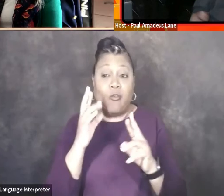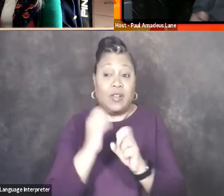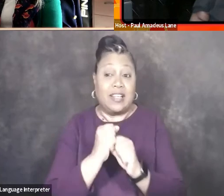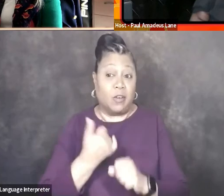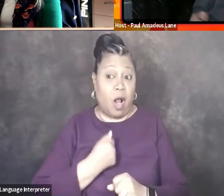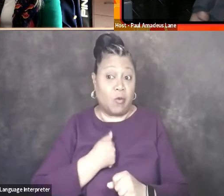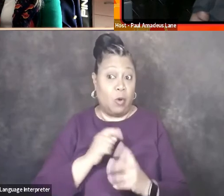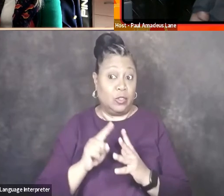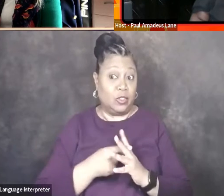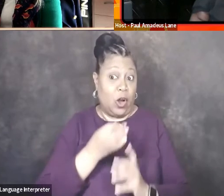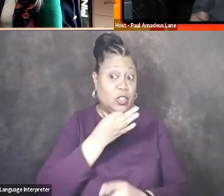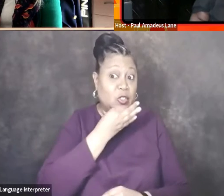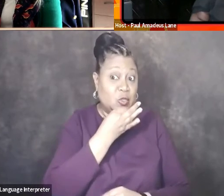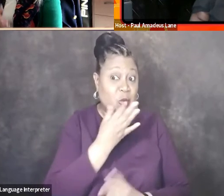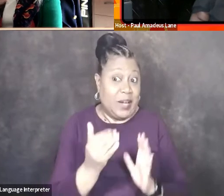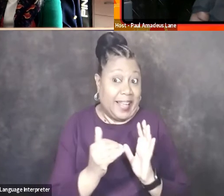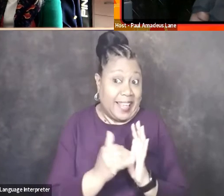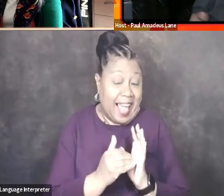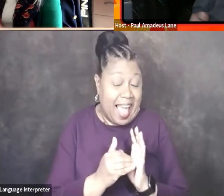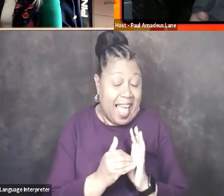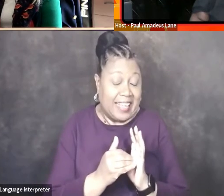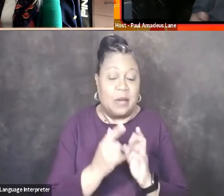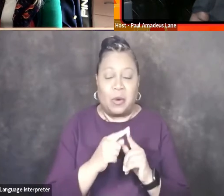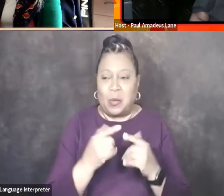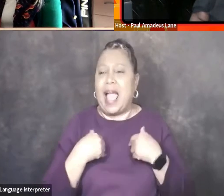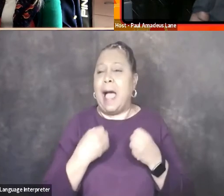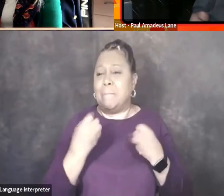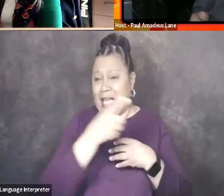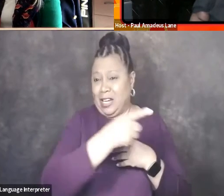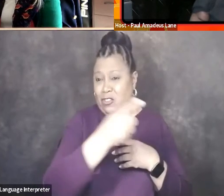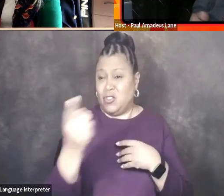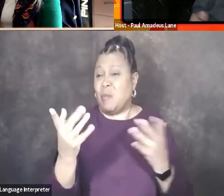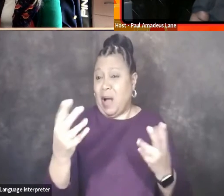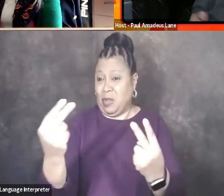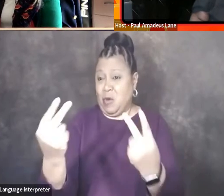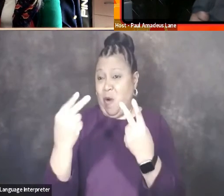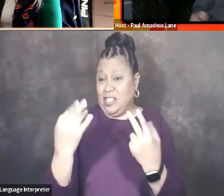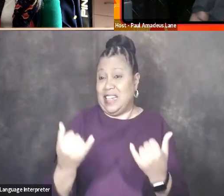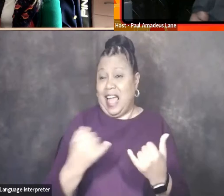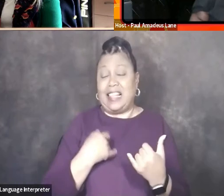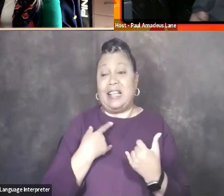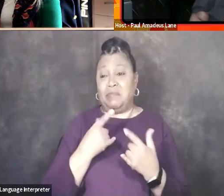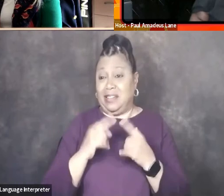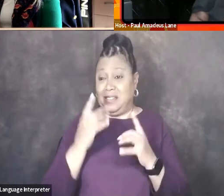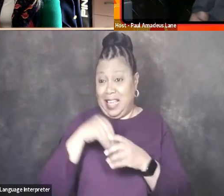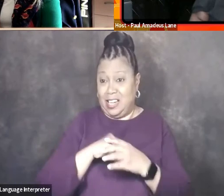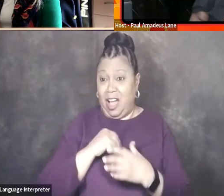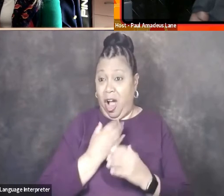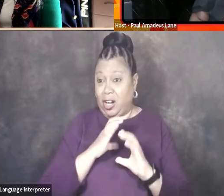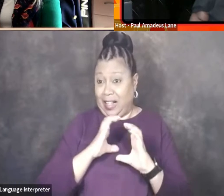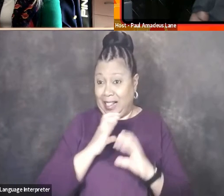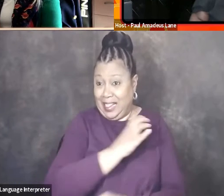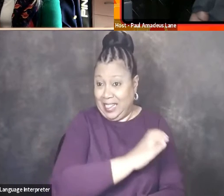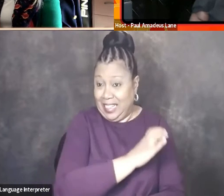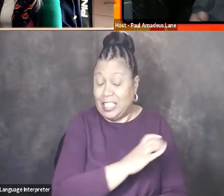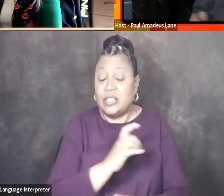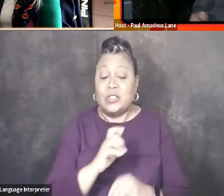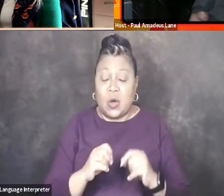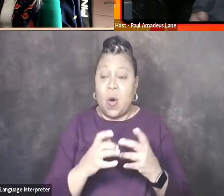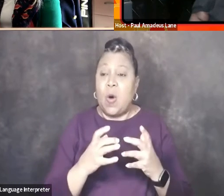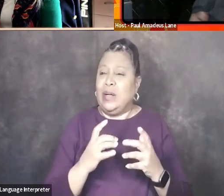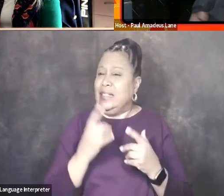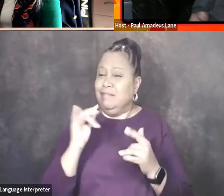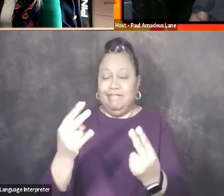own started really soon again, because we have many of you that are probably watching now that have been to our clinics. So,